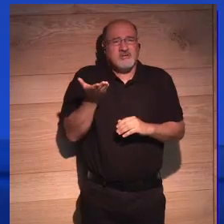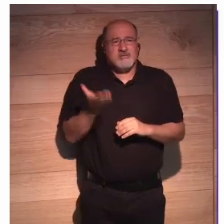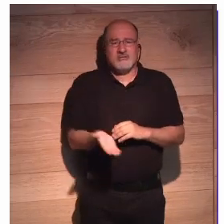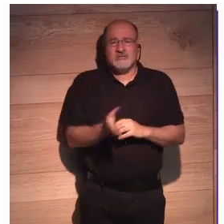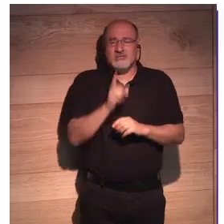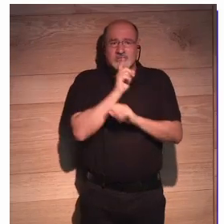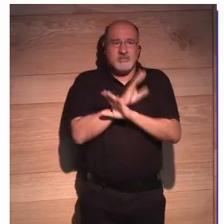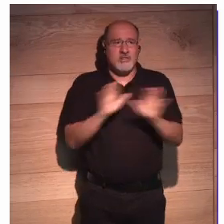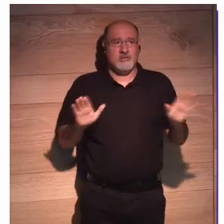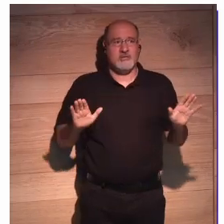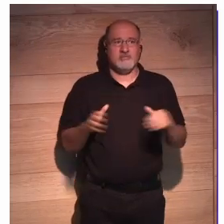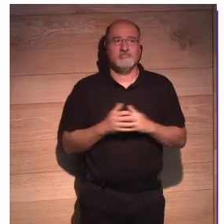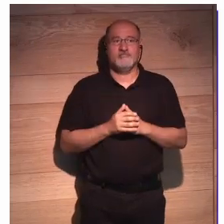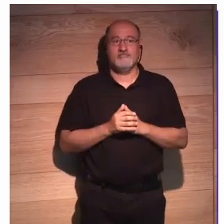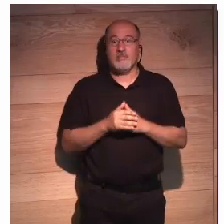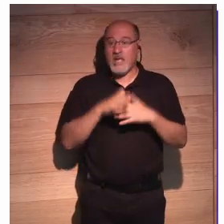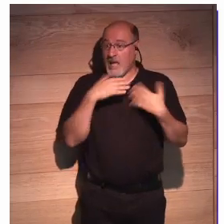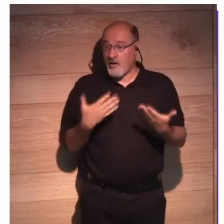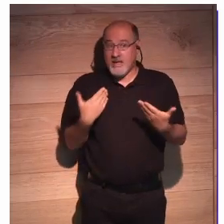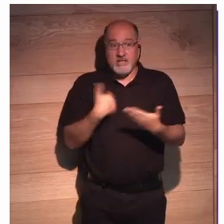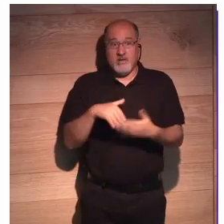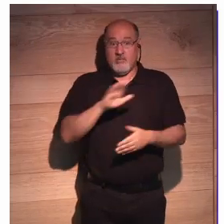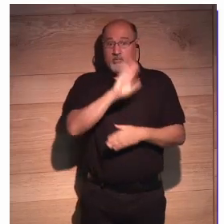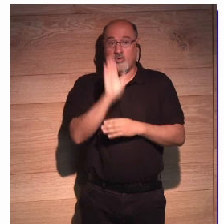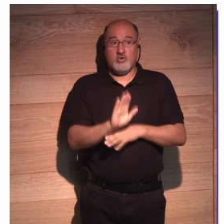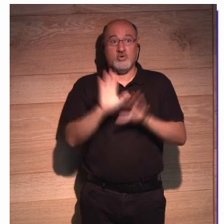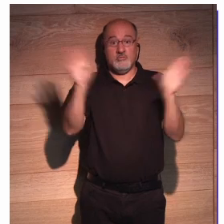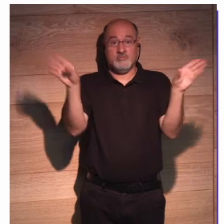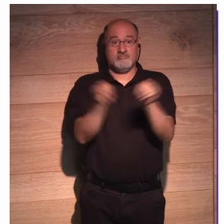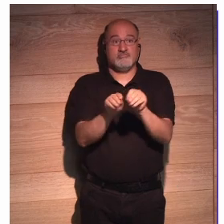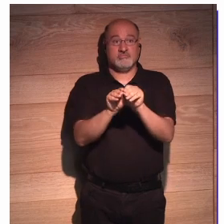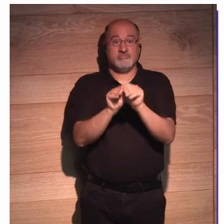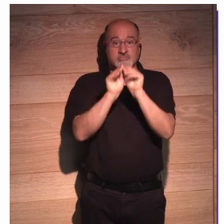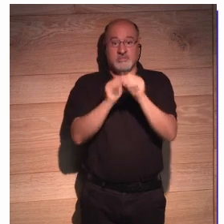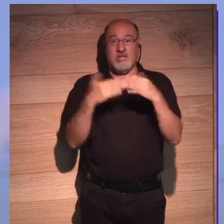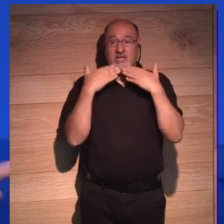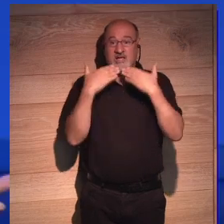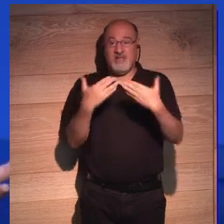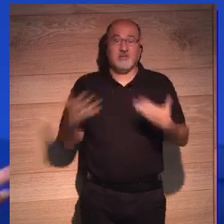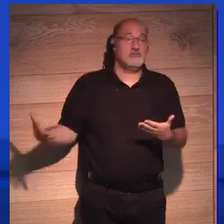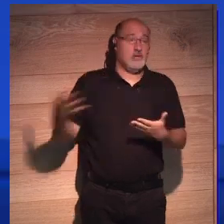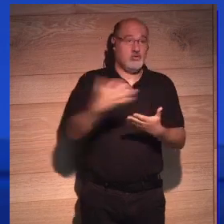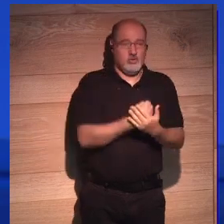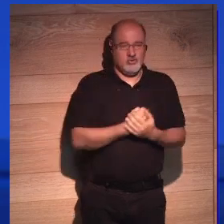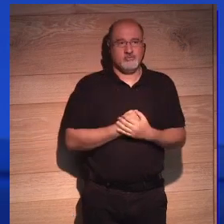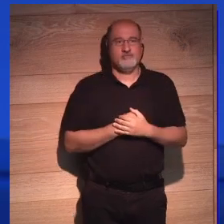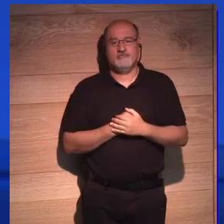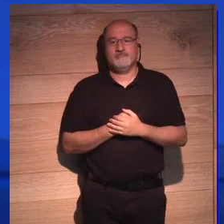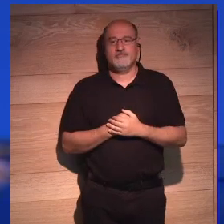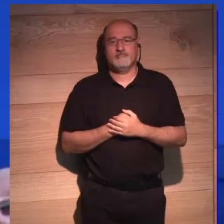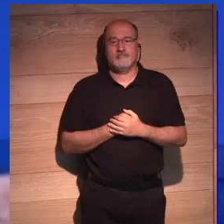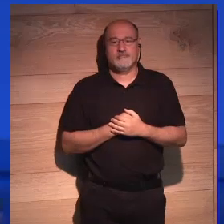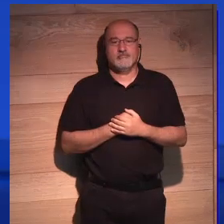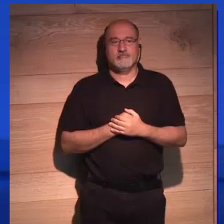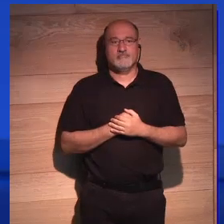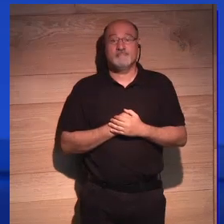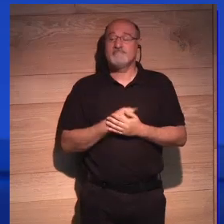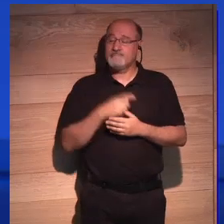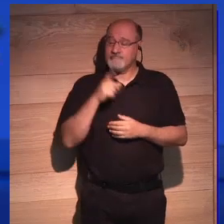silence. So on that note, I want to say thank you, and I will wrap up. I hope that you